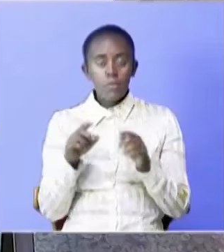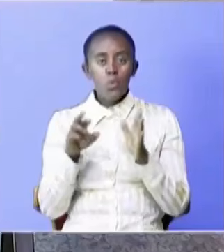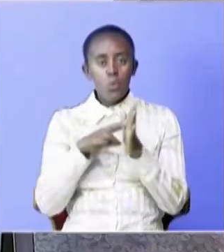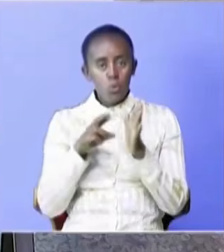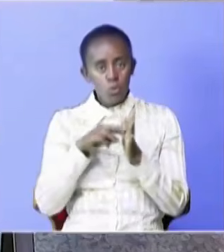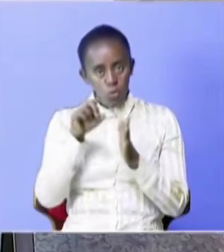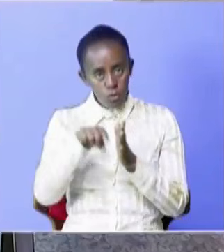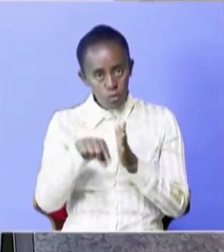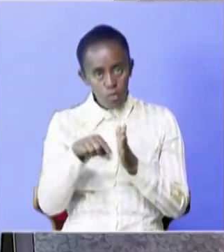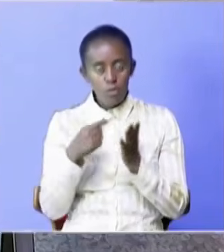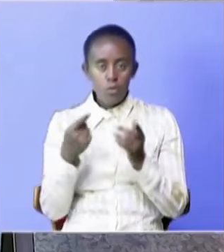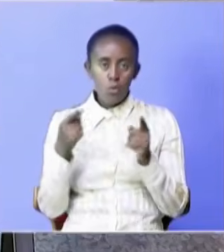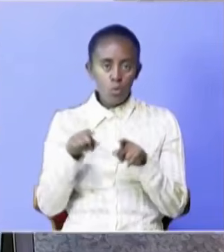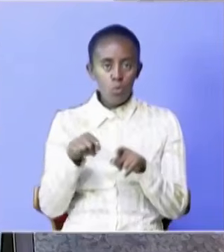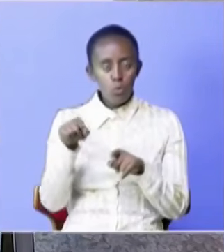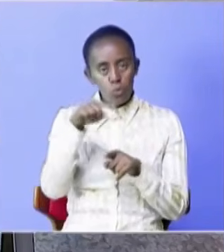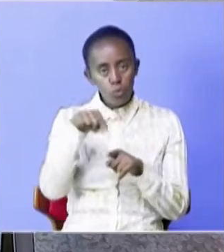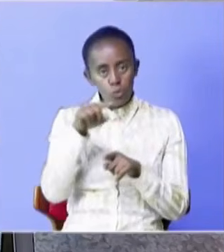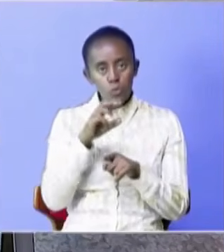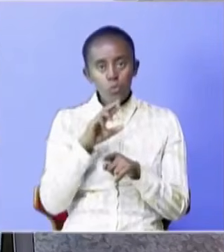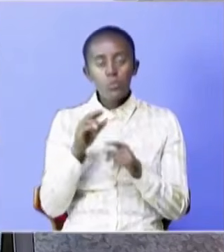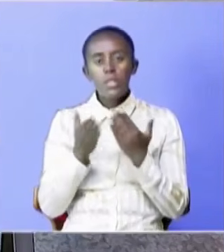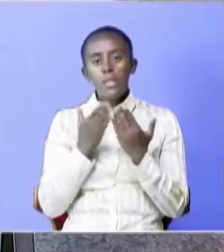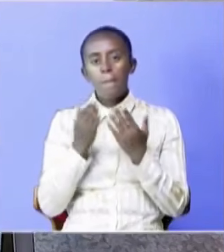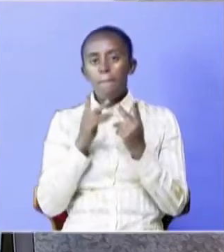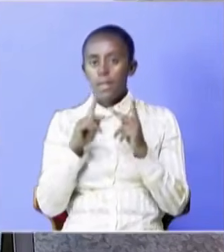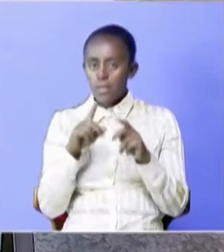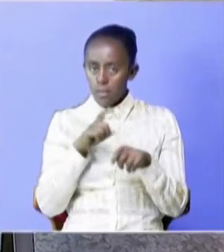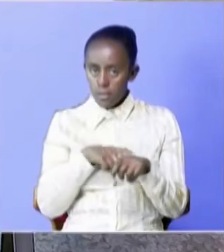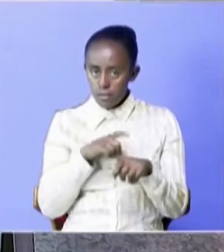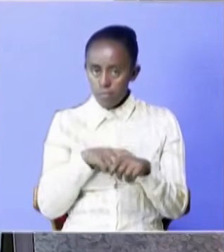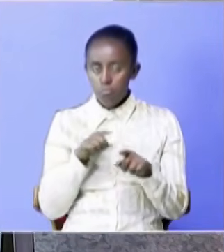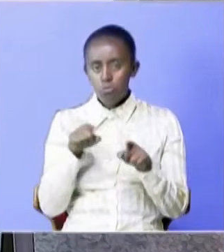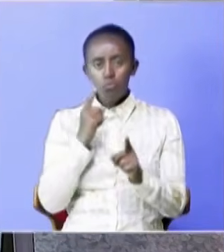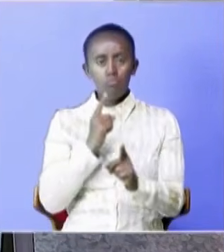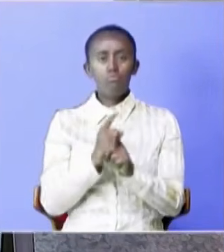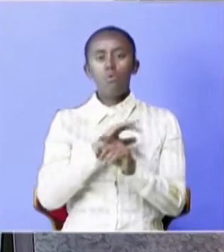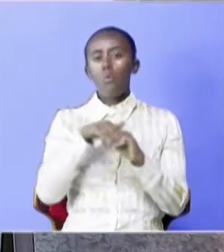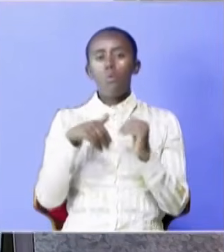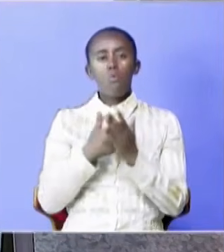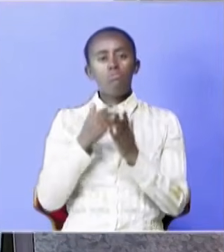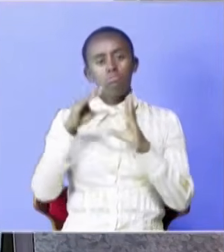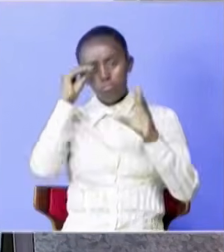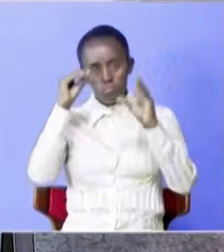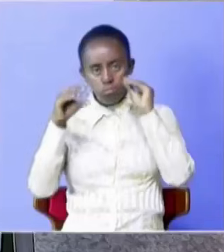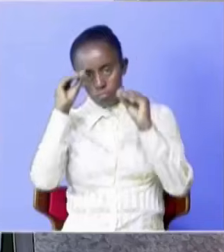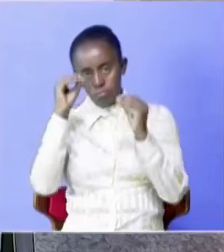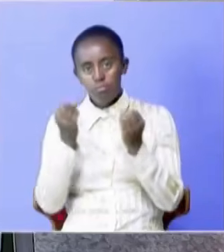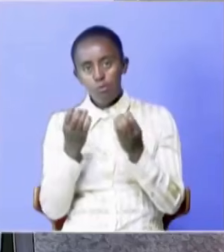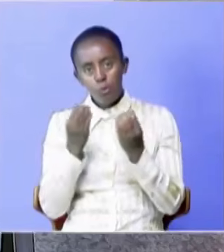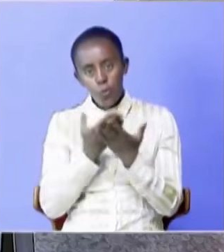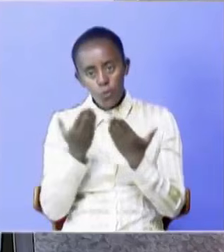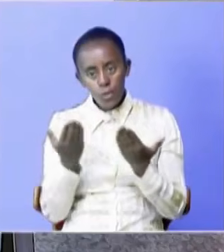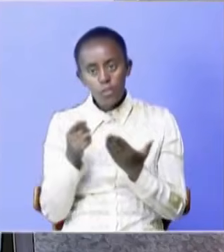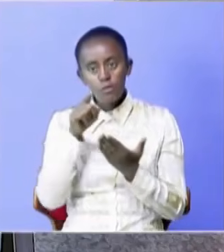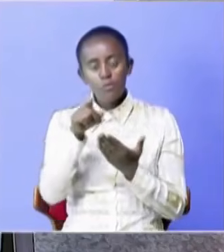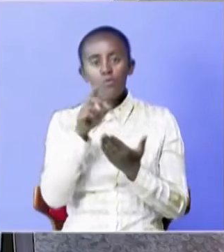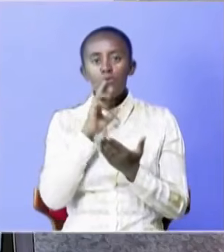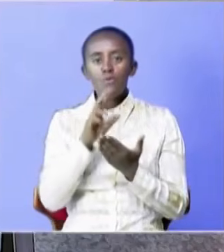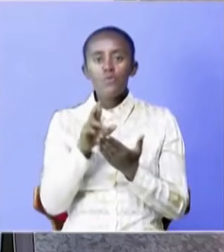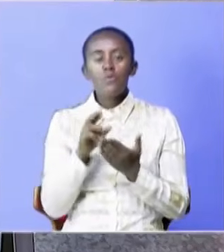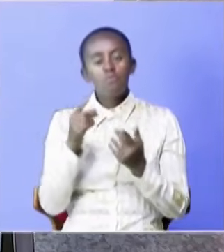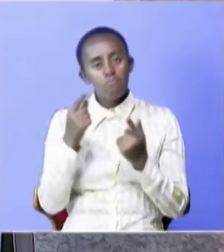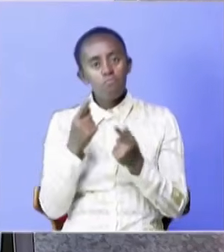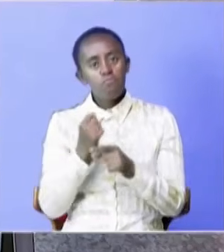that you must follow when you are using the simple present tense. And I'm sure you all got a lot of things that you are going to